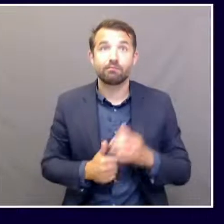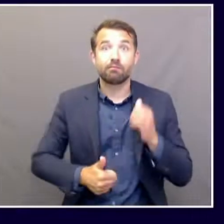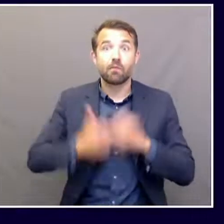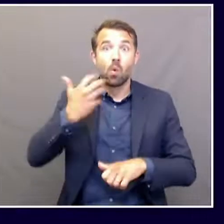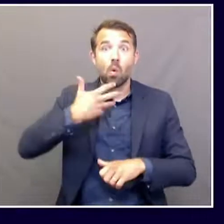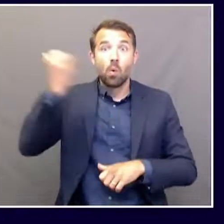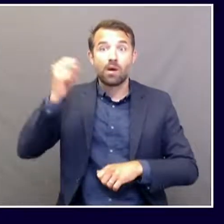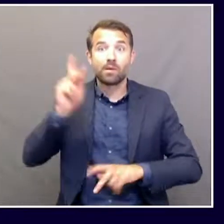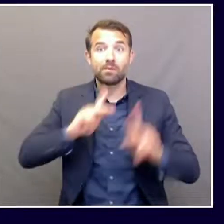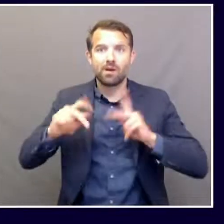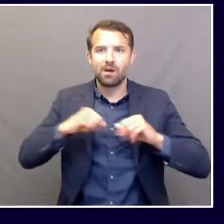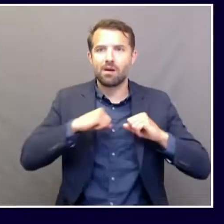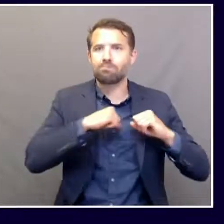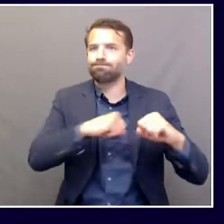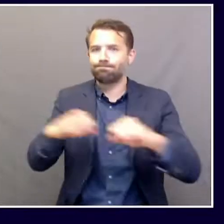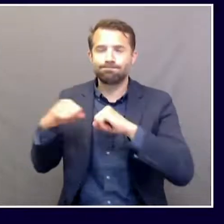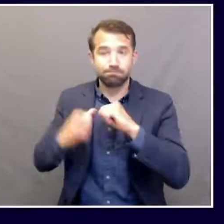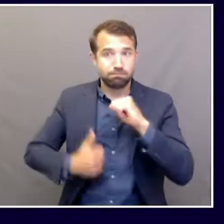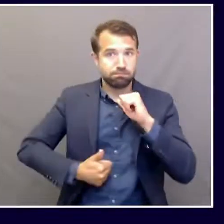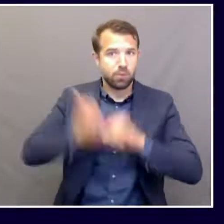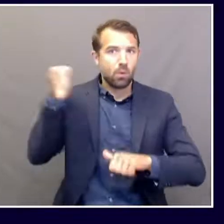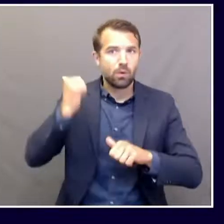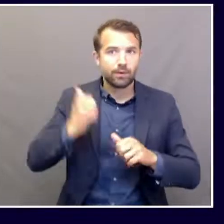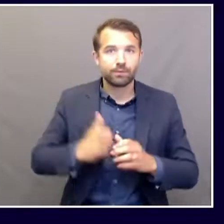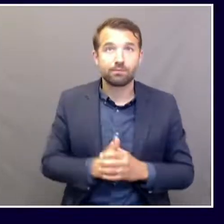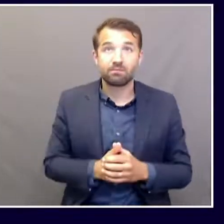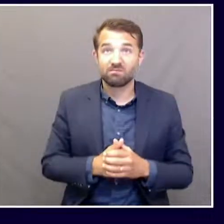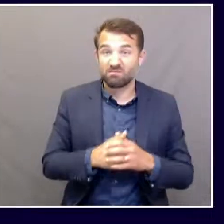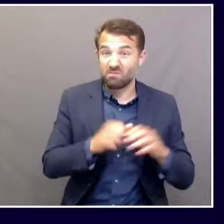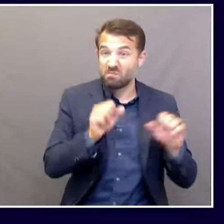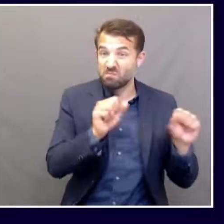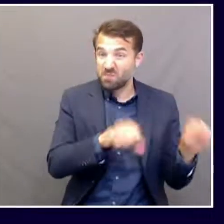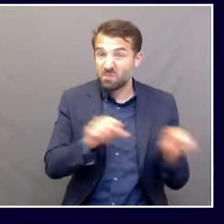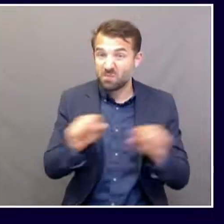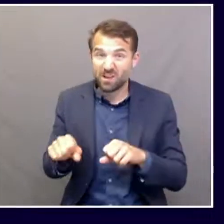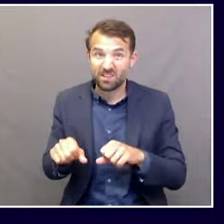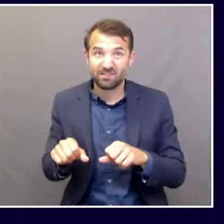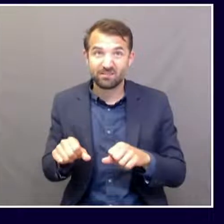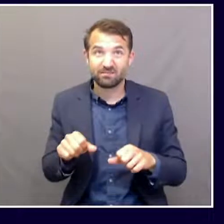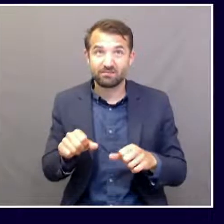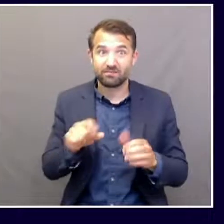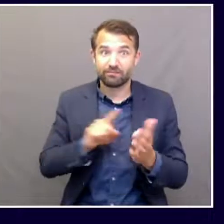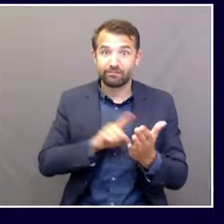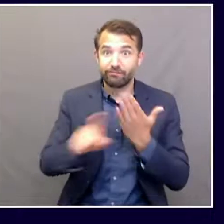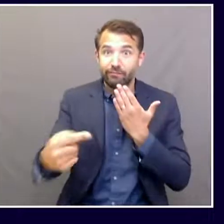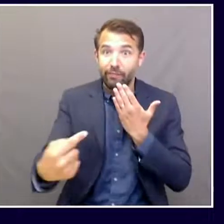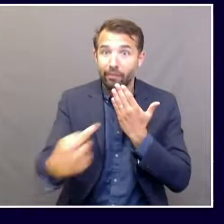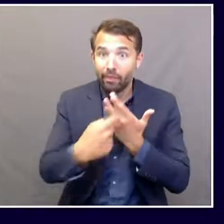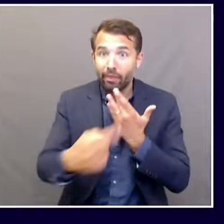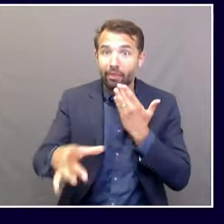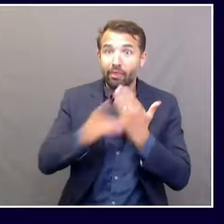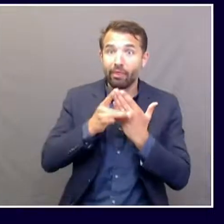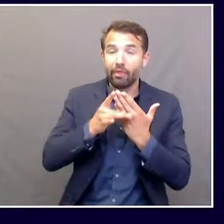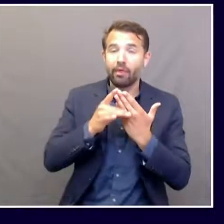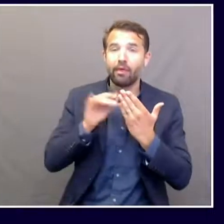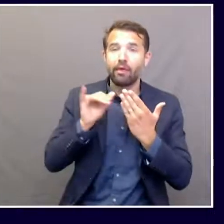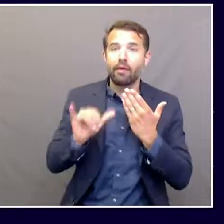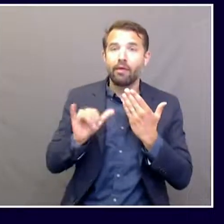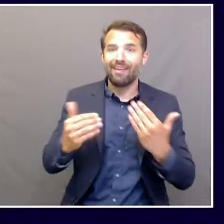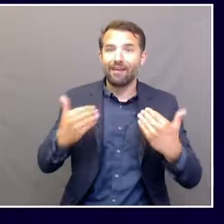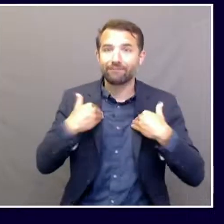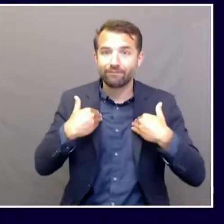Although there is a possibility that someone may still pass away with COVID after being fully vaccinated,